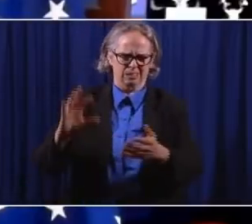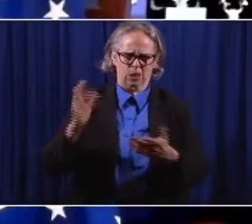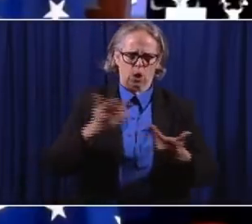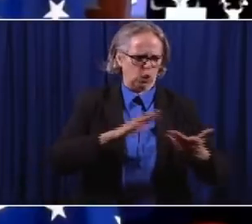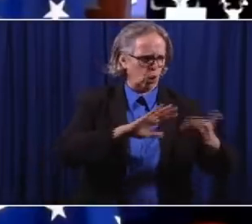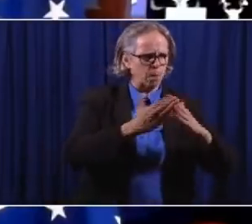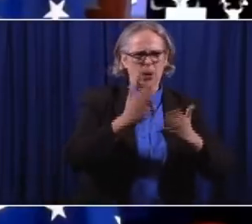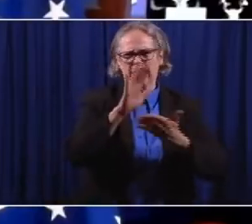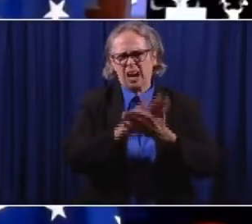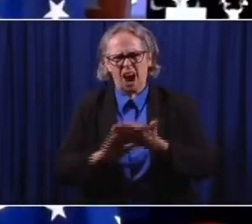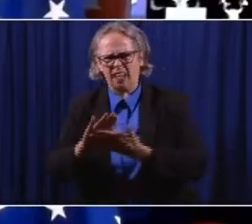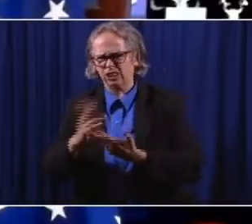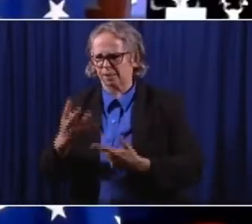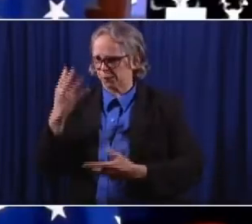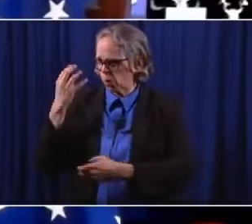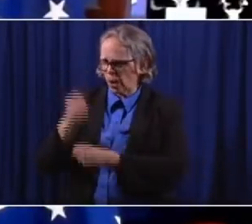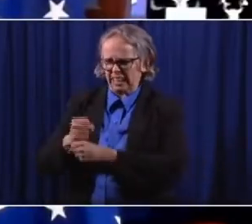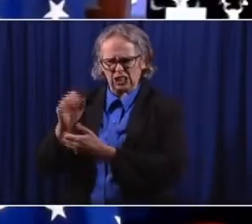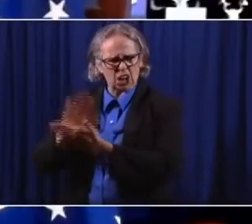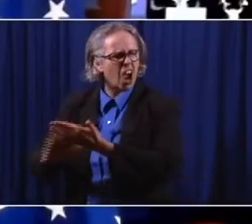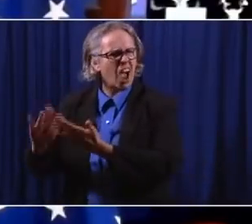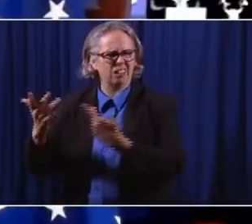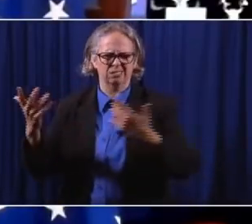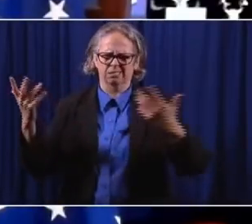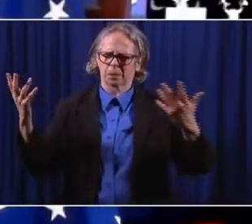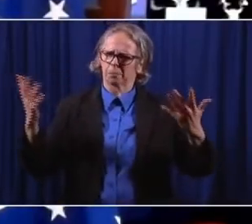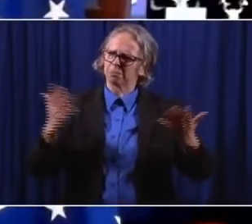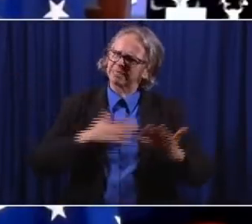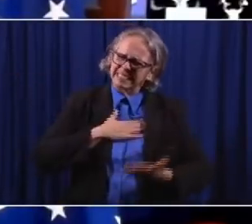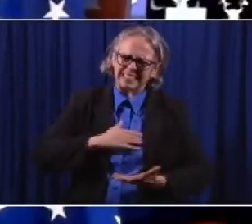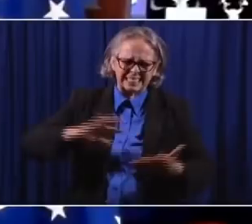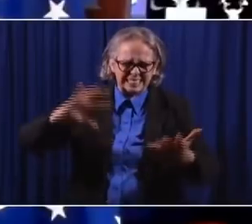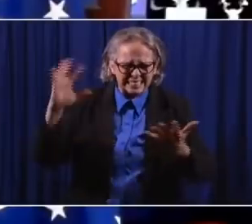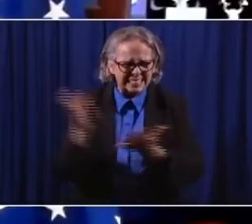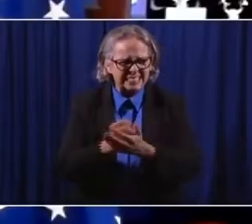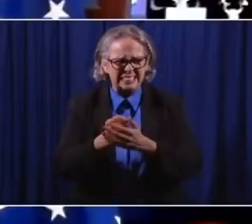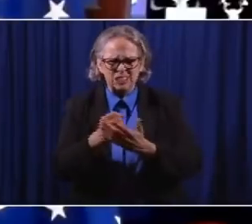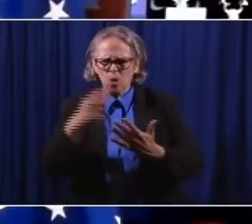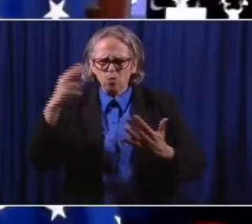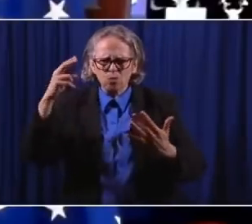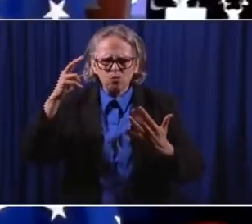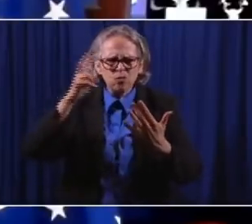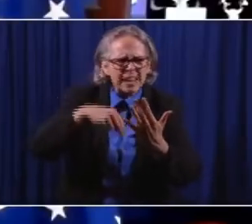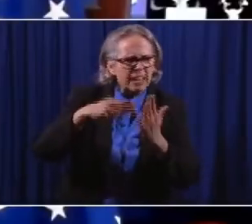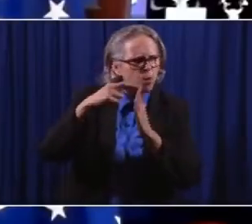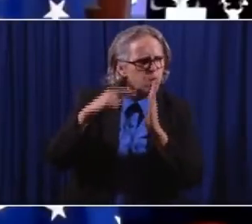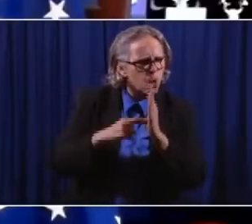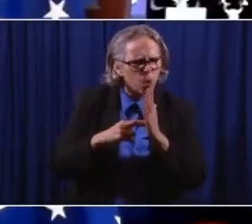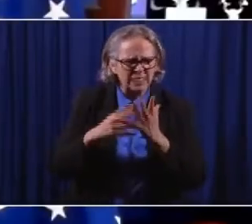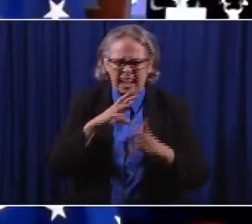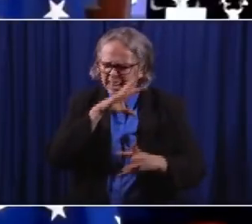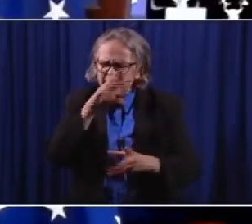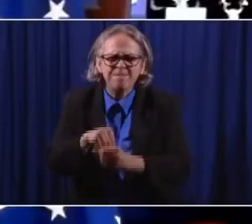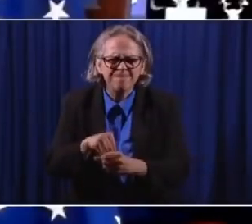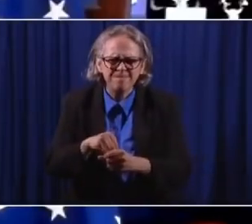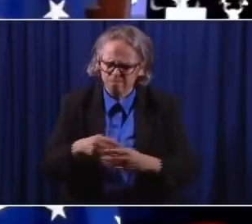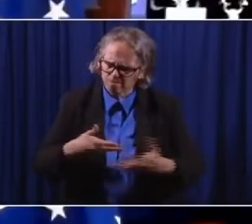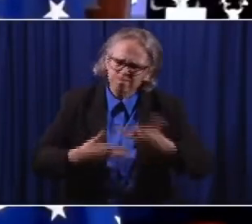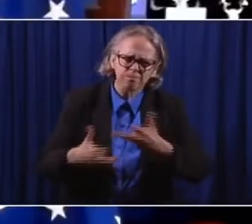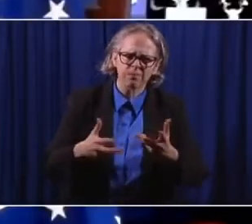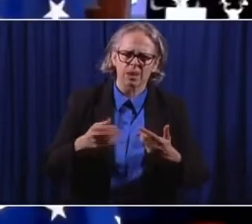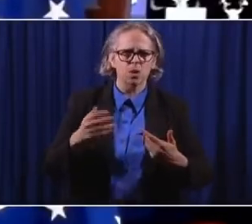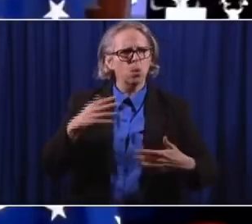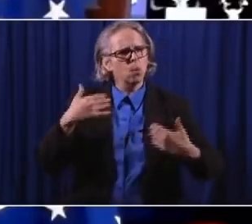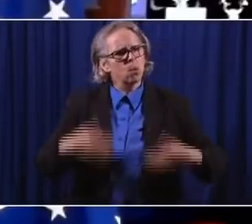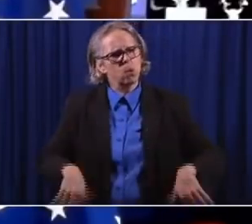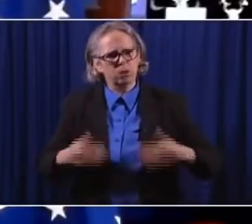to go on there, find out the new rules for the program, engage in it so that you can offer a Choose Ohio